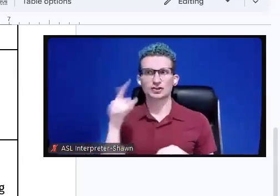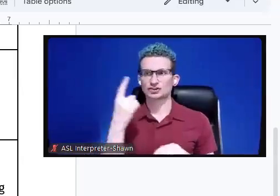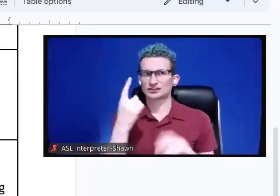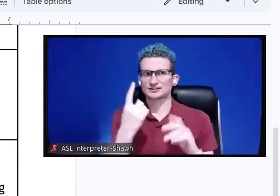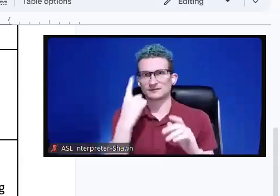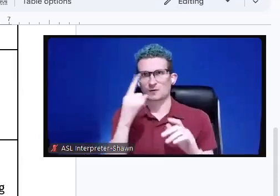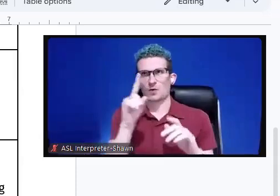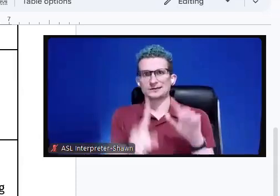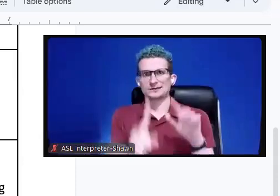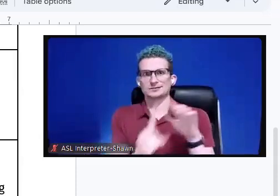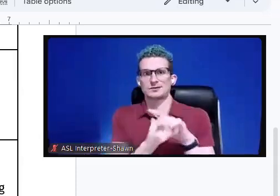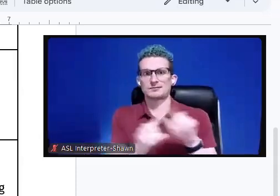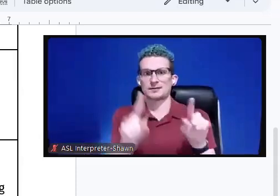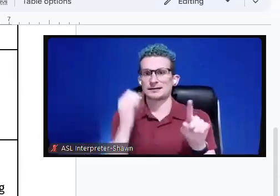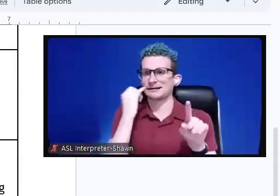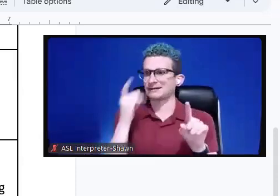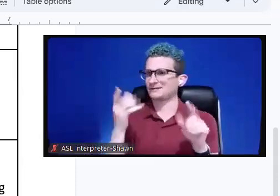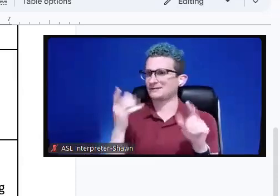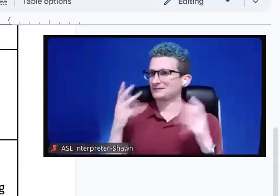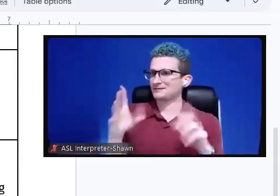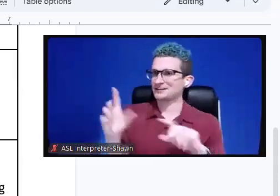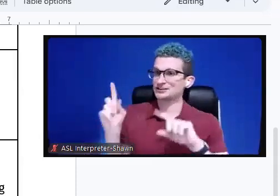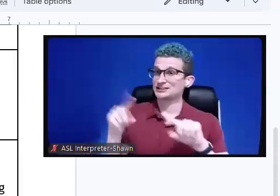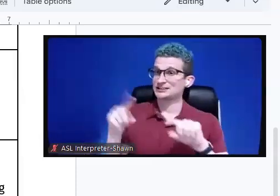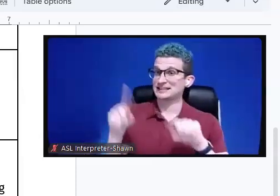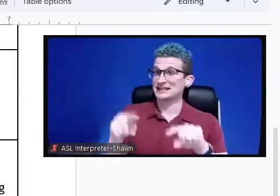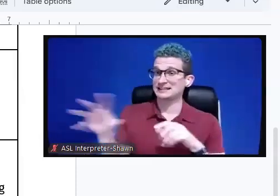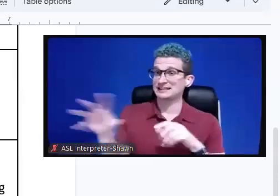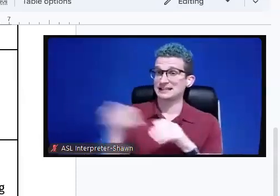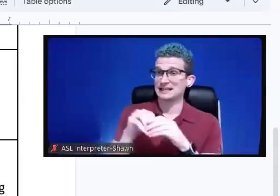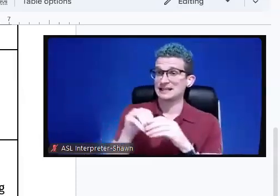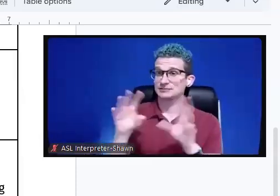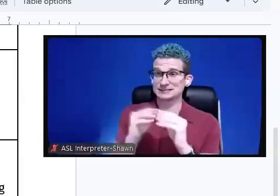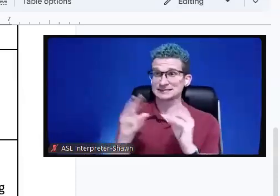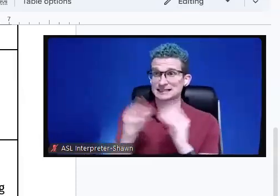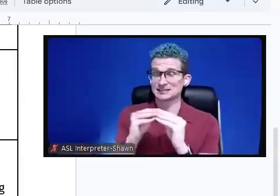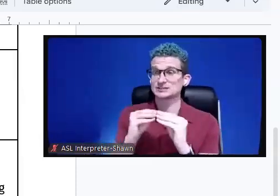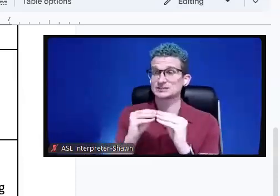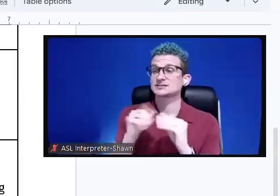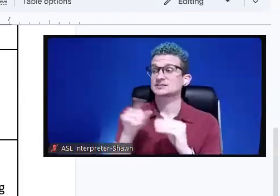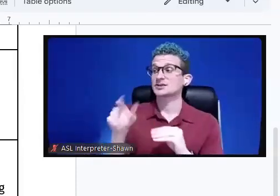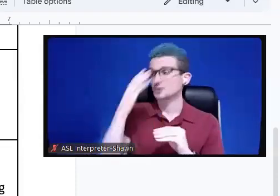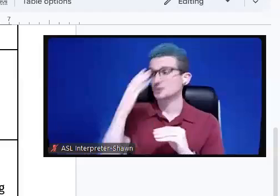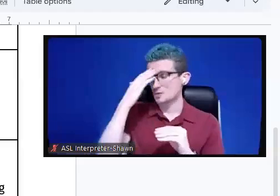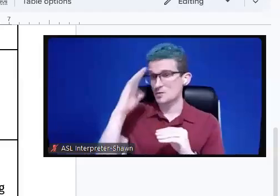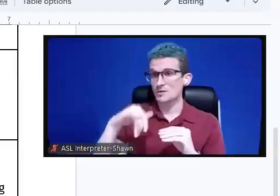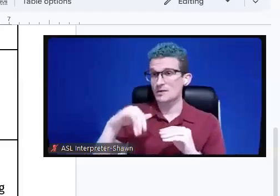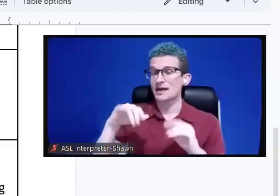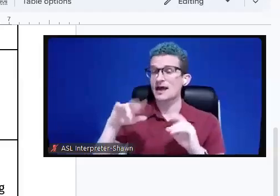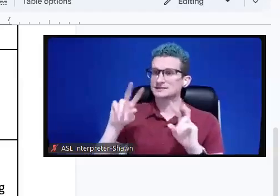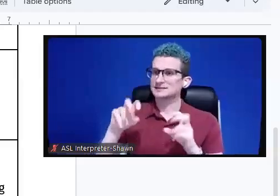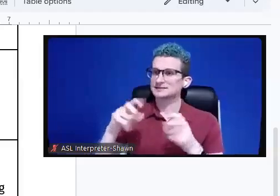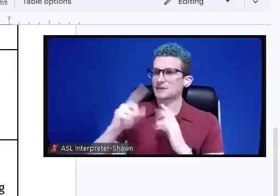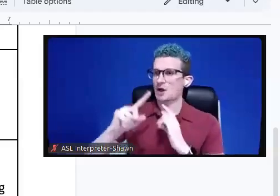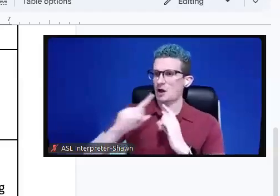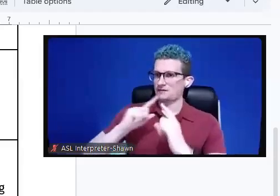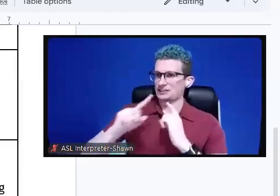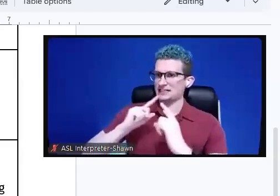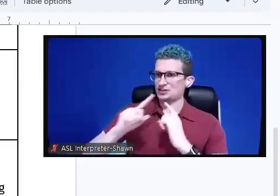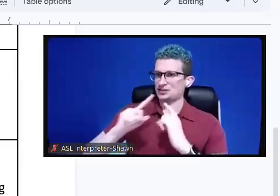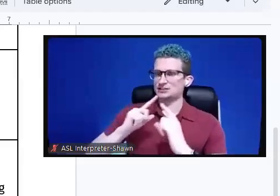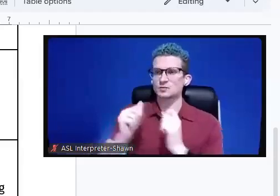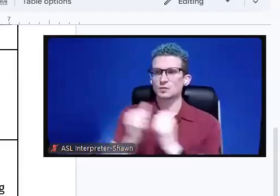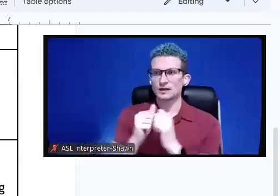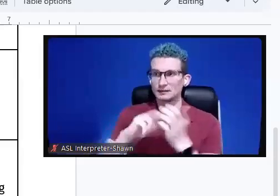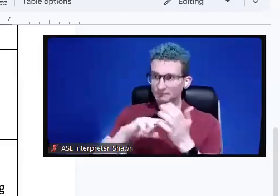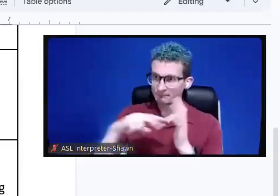those engagement sessions with Commissioner, it is a conversation. And it is meaningful and intentional. It's with